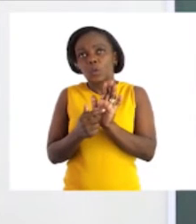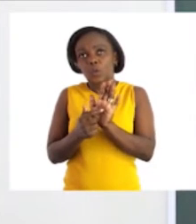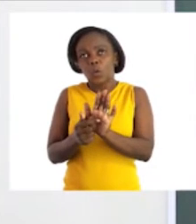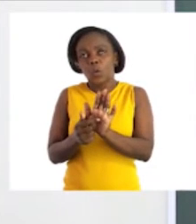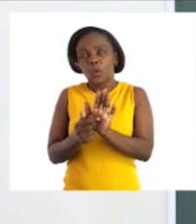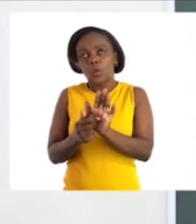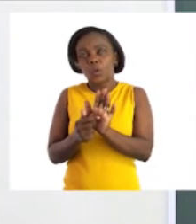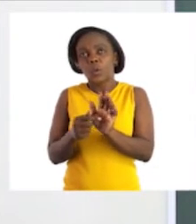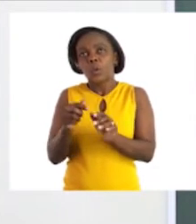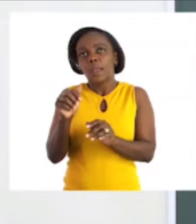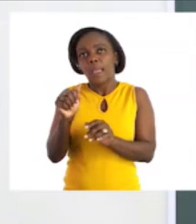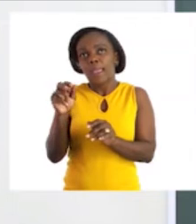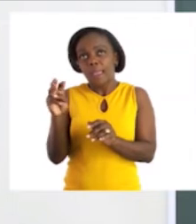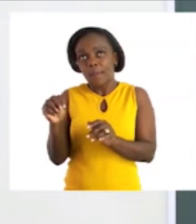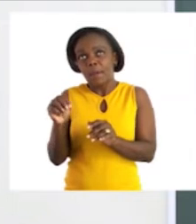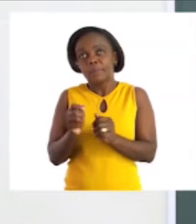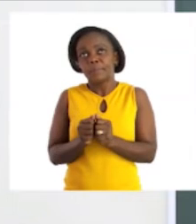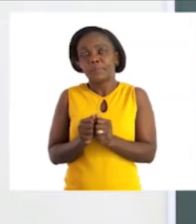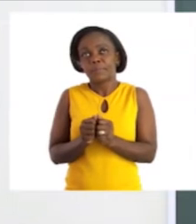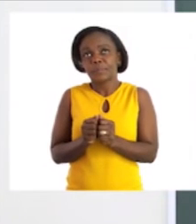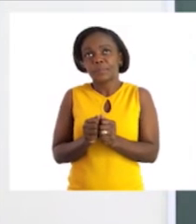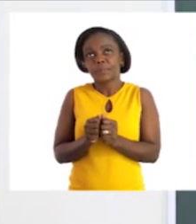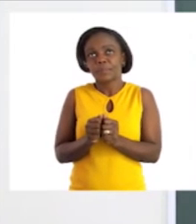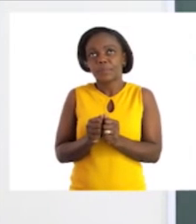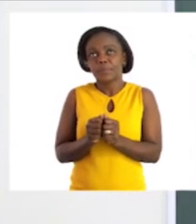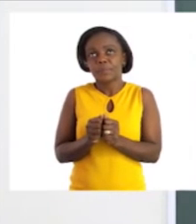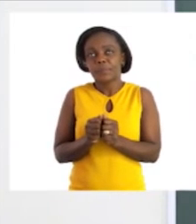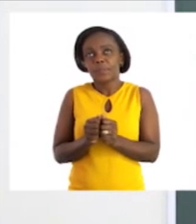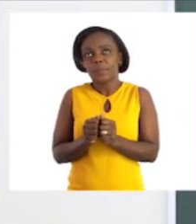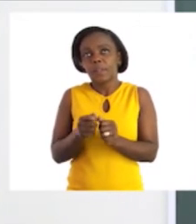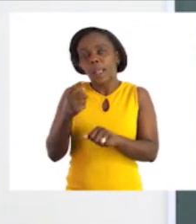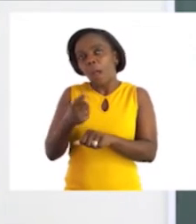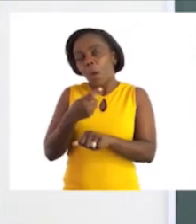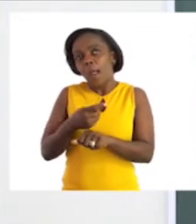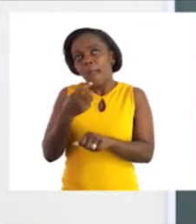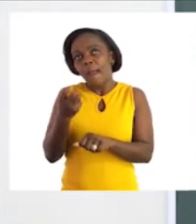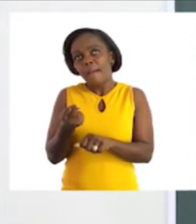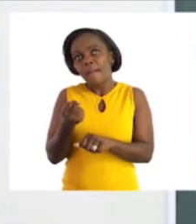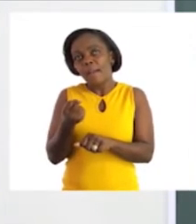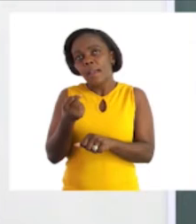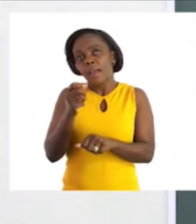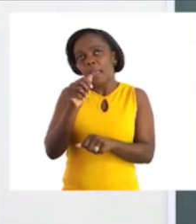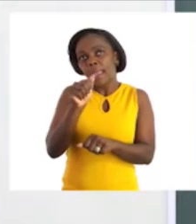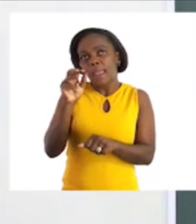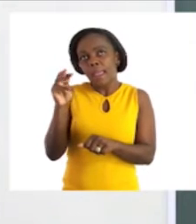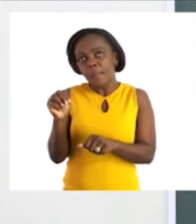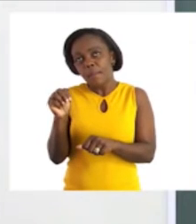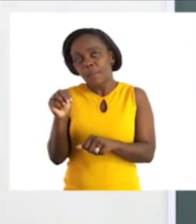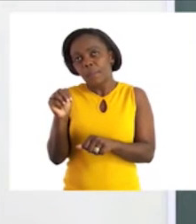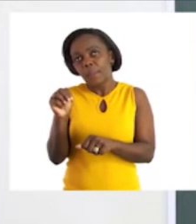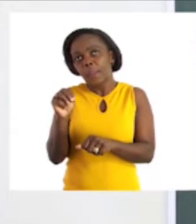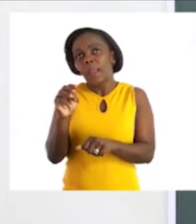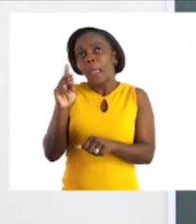that, let me tell you something. We always have the a.m. and the p.m. So when you hear